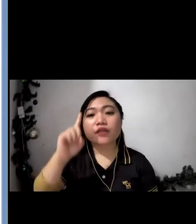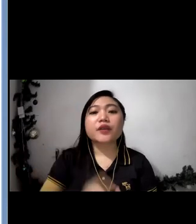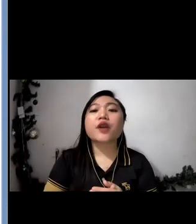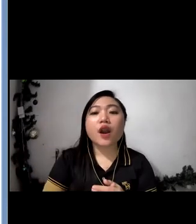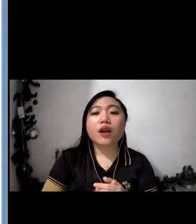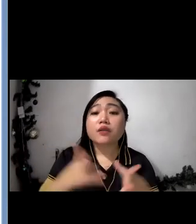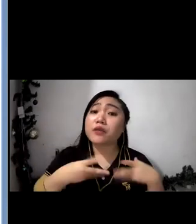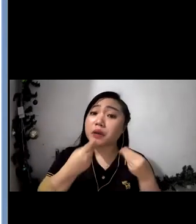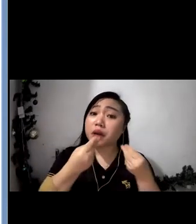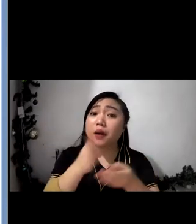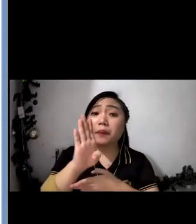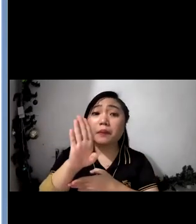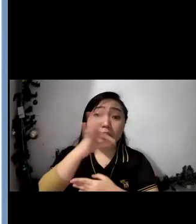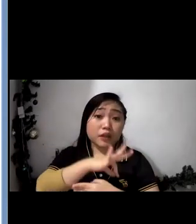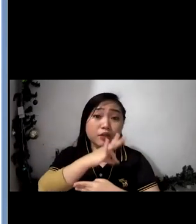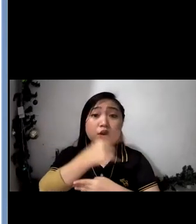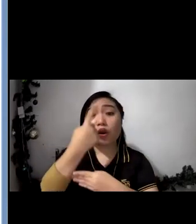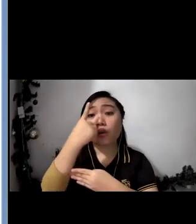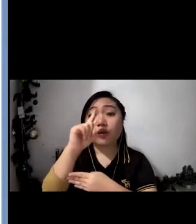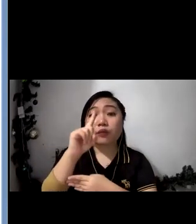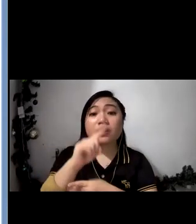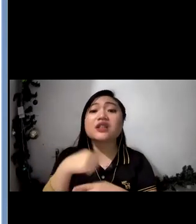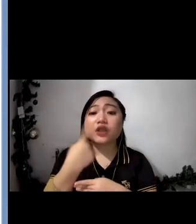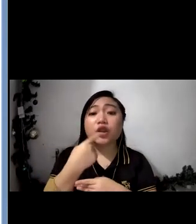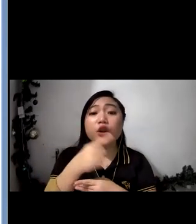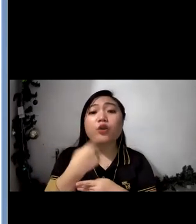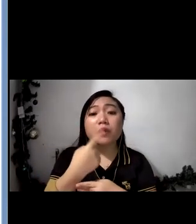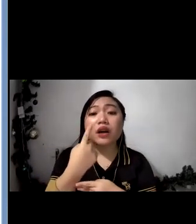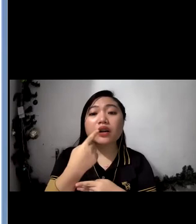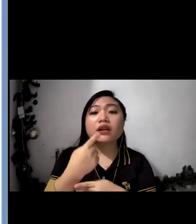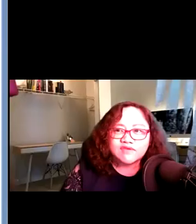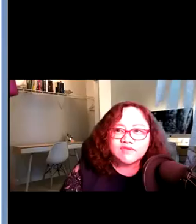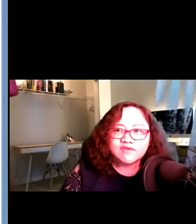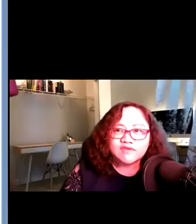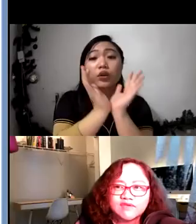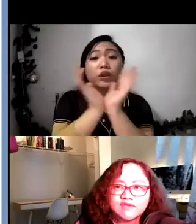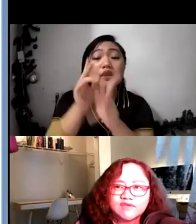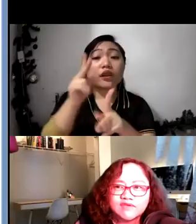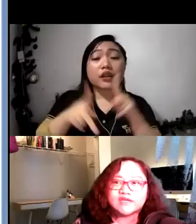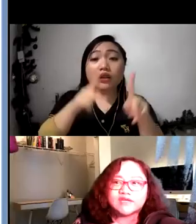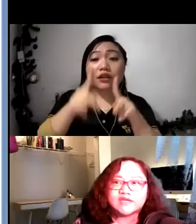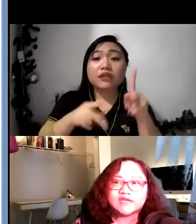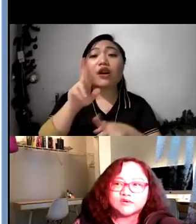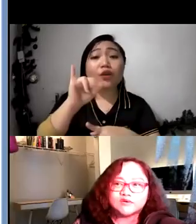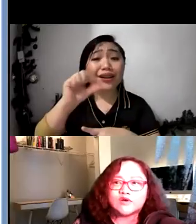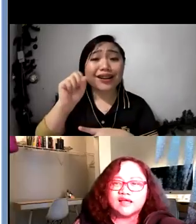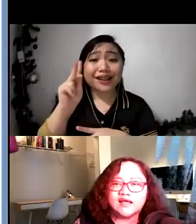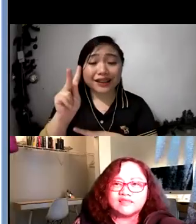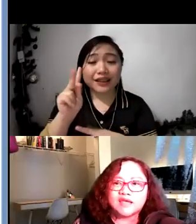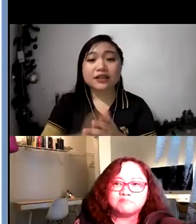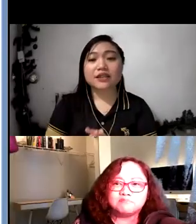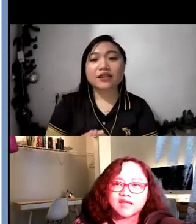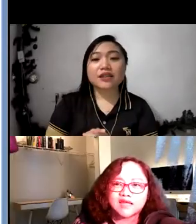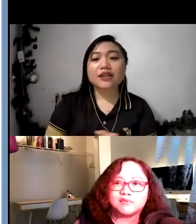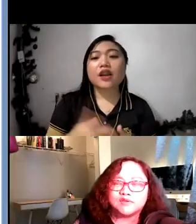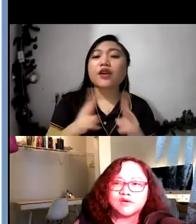be people, individual, vulnerable individual and communities that would be at risk, no? Kaya